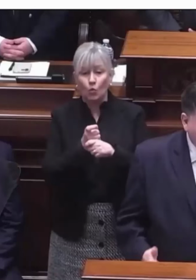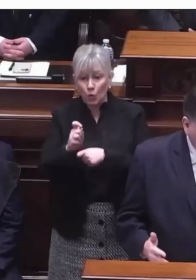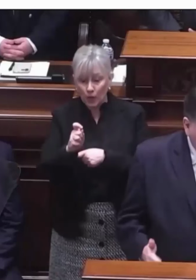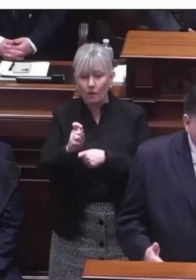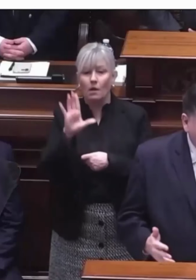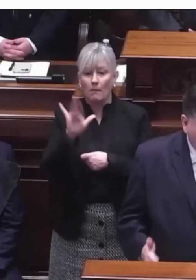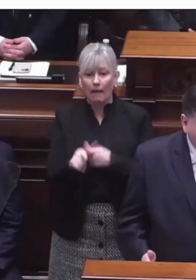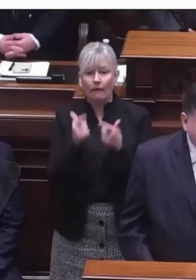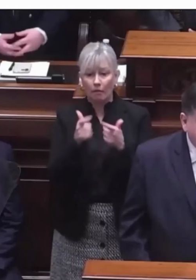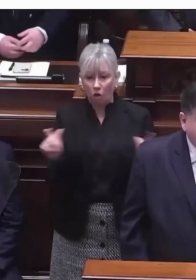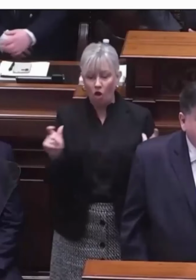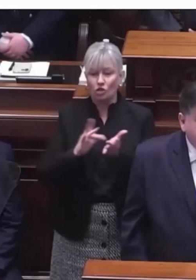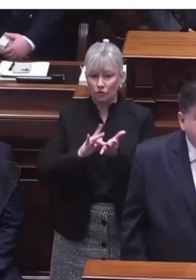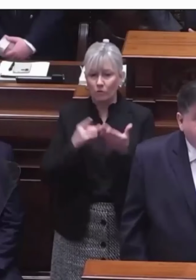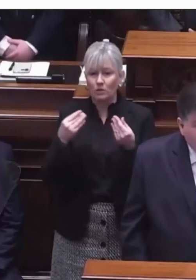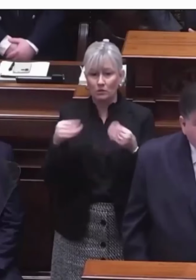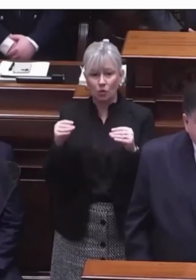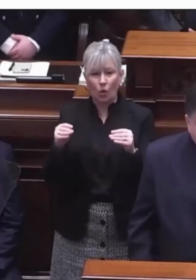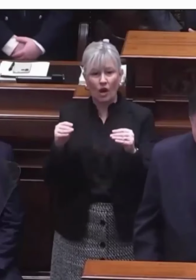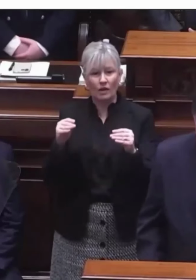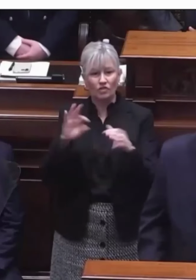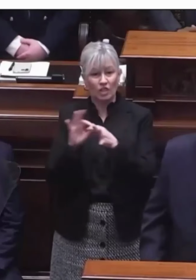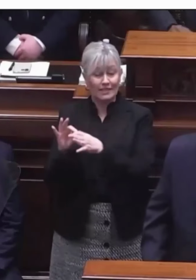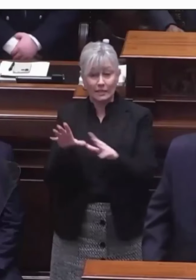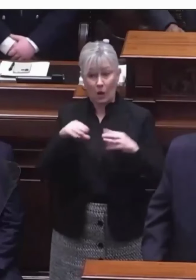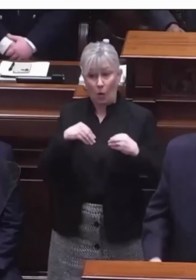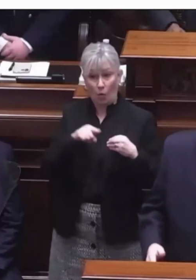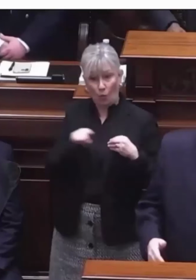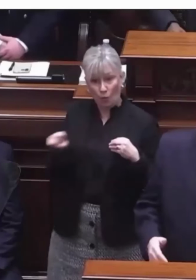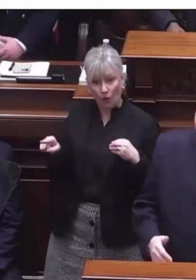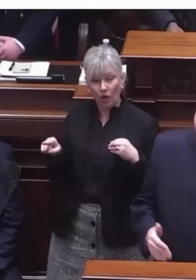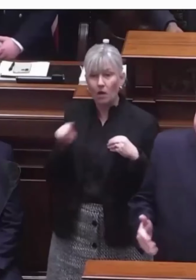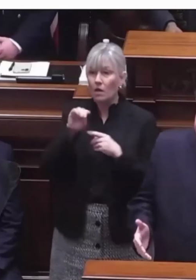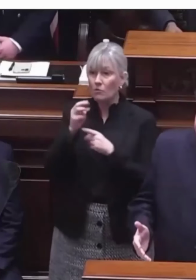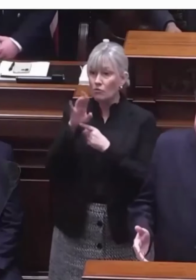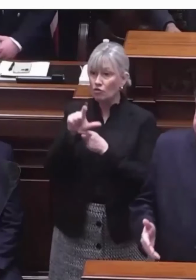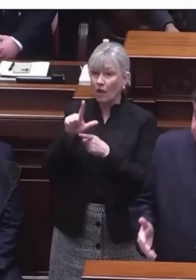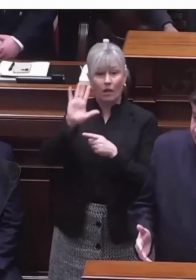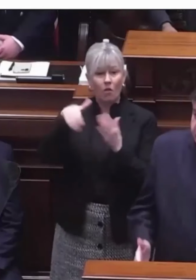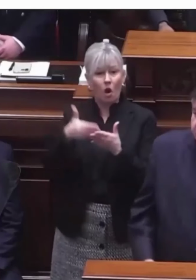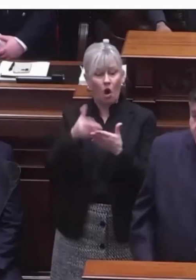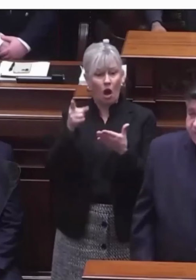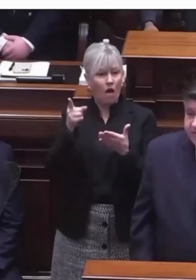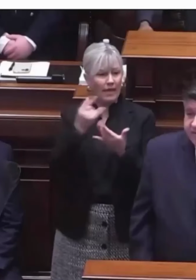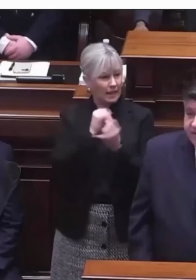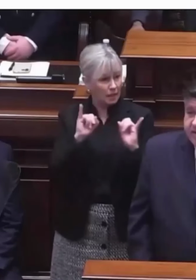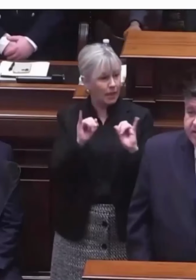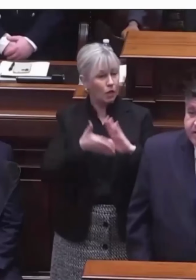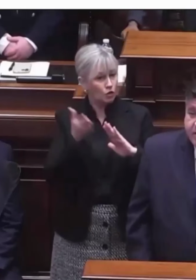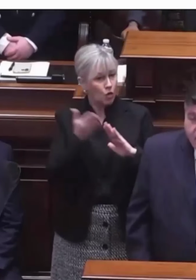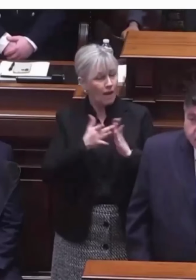by large pharmacy store chains that own PBMs. Michelle and all the independent family-run